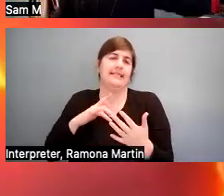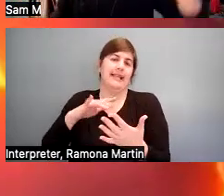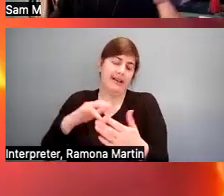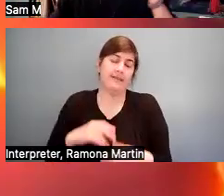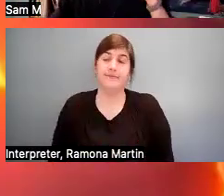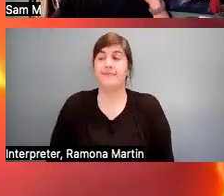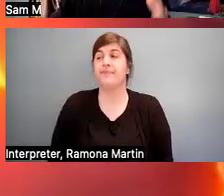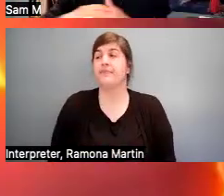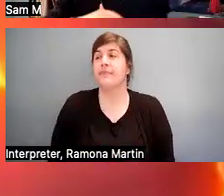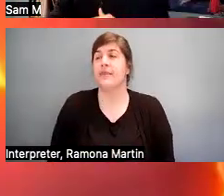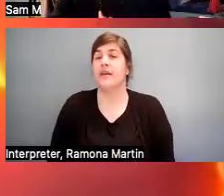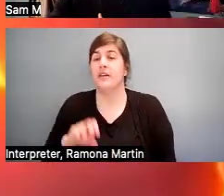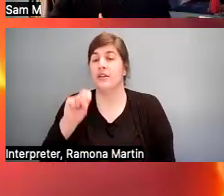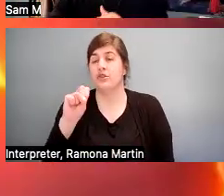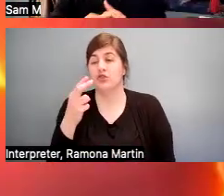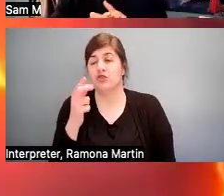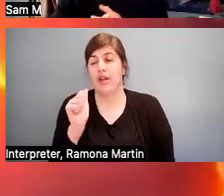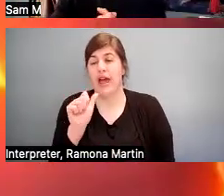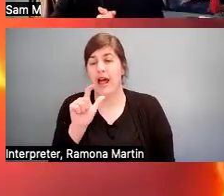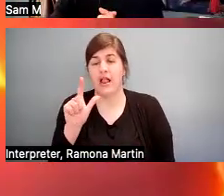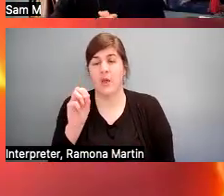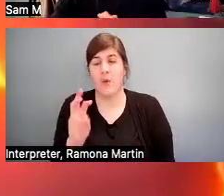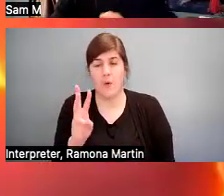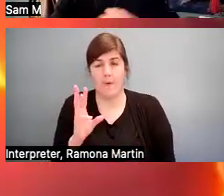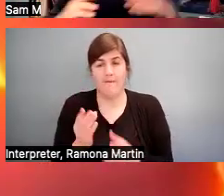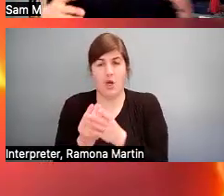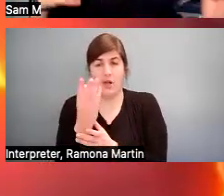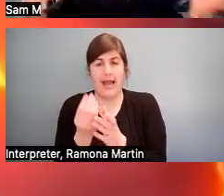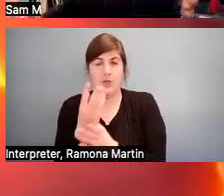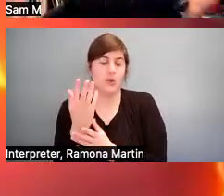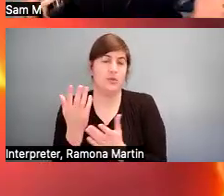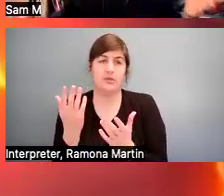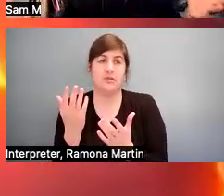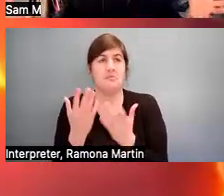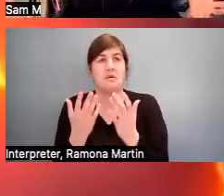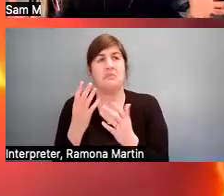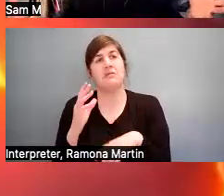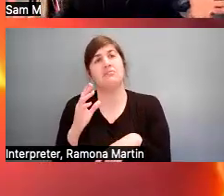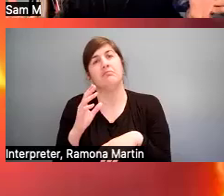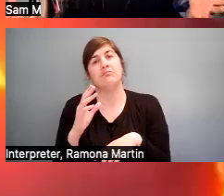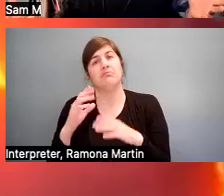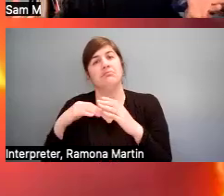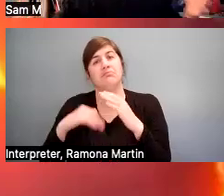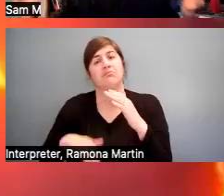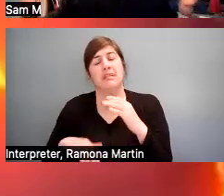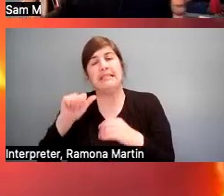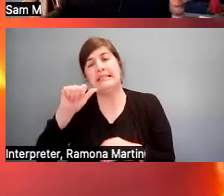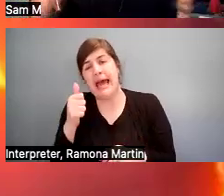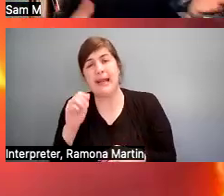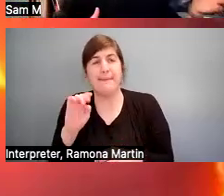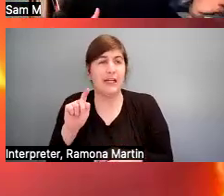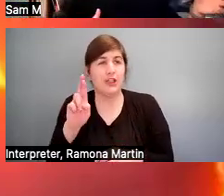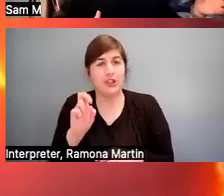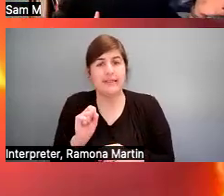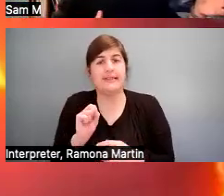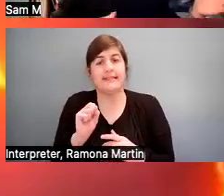shallow volcanoes, so these are volcanoes maybe only just under a few tens of meters of water that might be very close